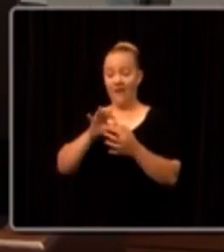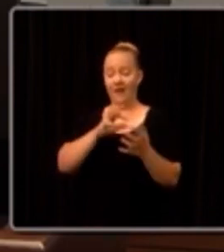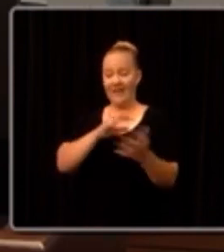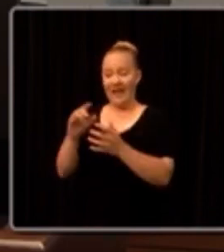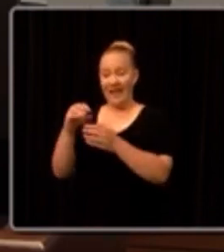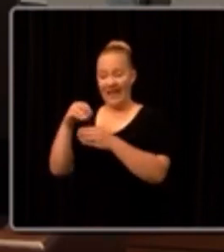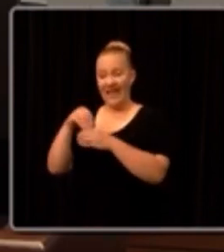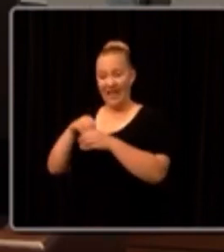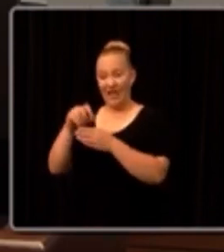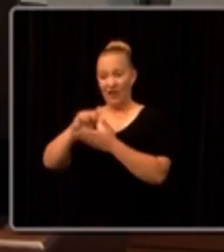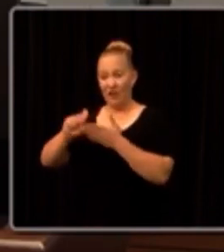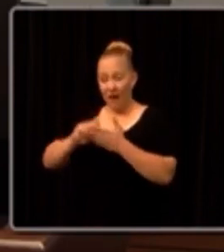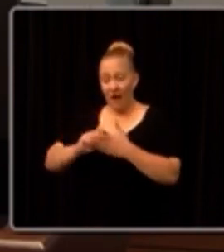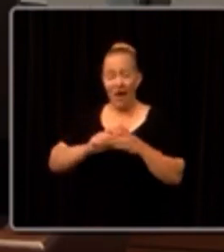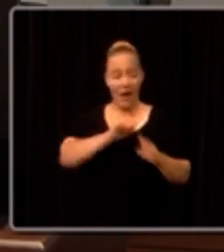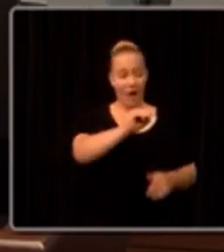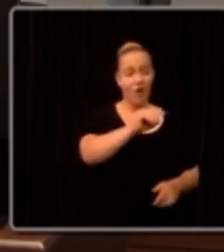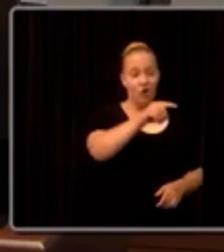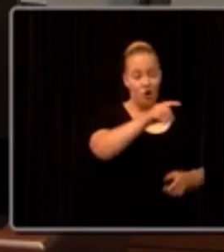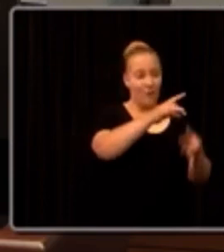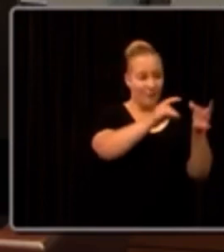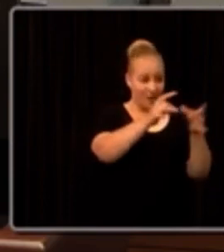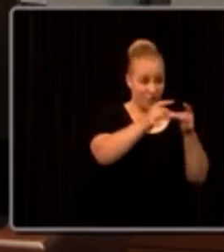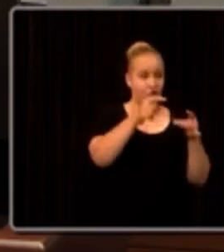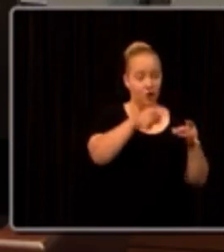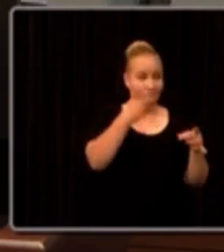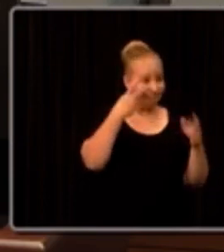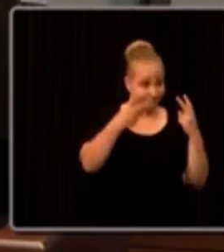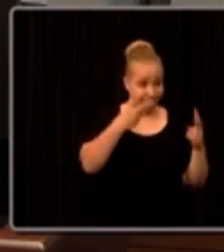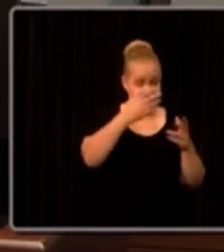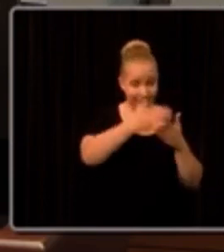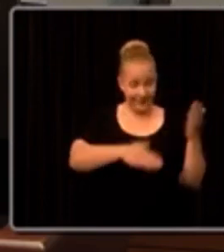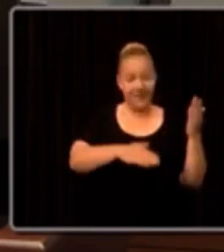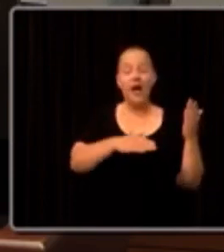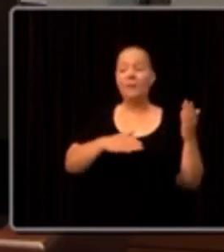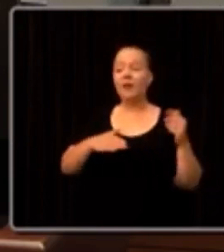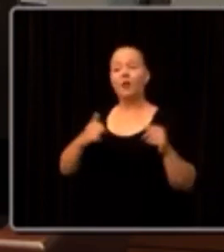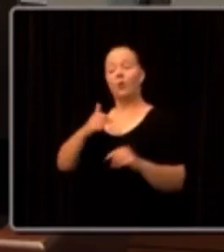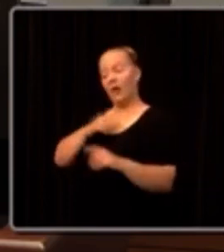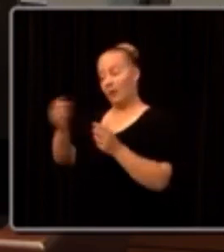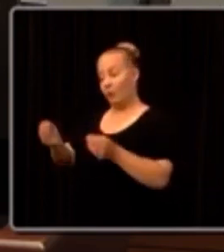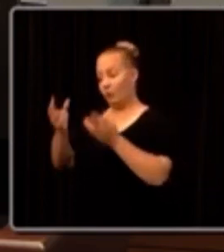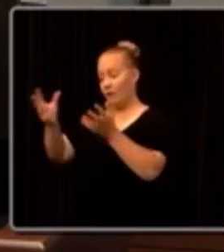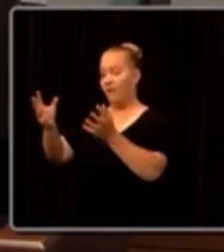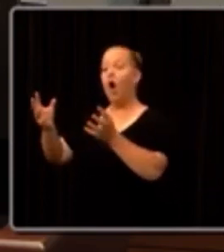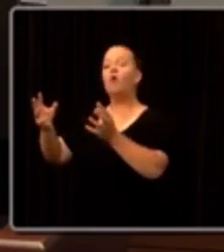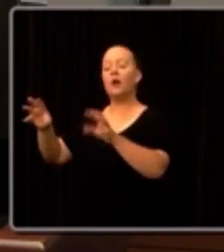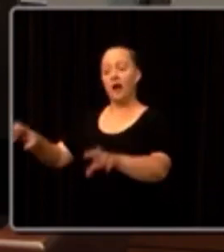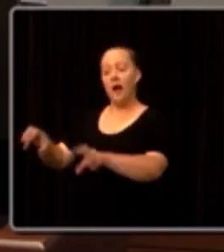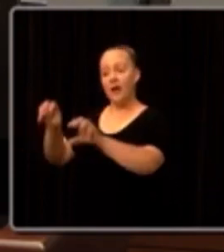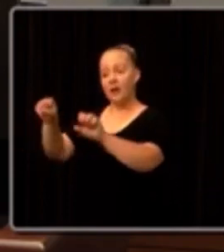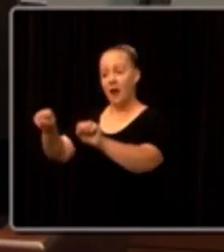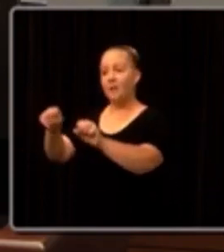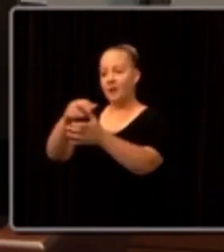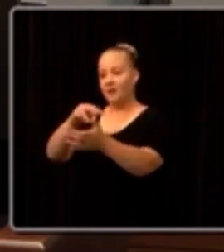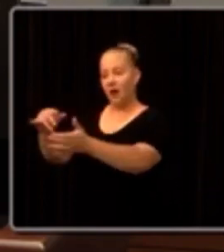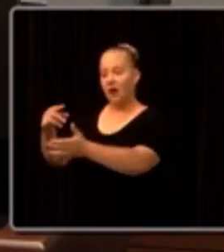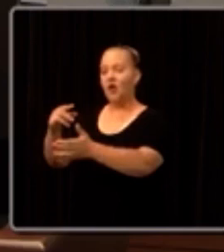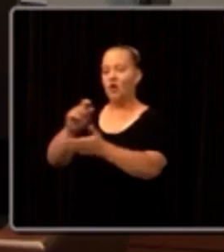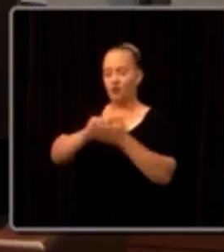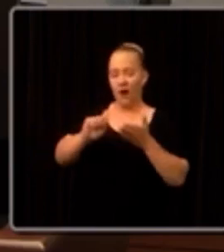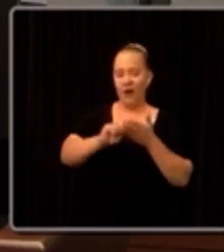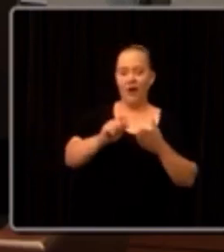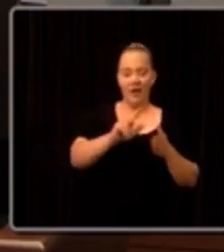Leetta mentioned, I know that you were able to witness some of that, but we also have proposed the adopting of units of study of writing for kindergarten through